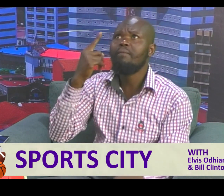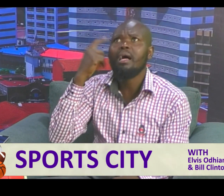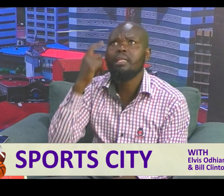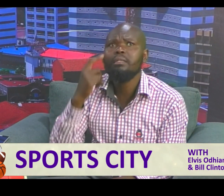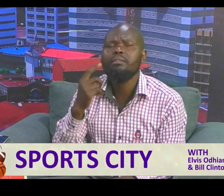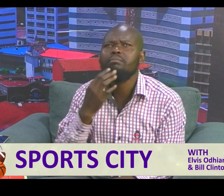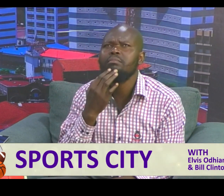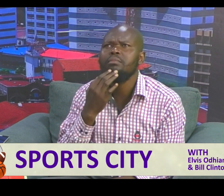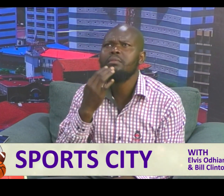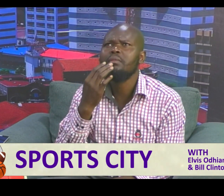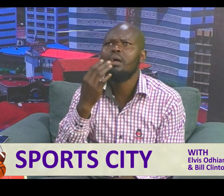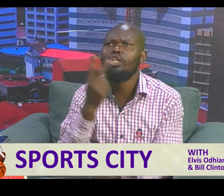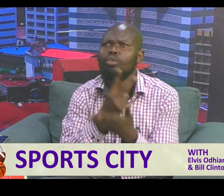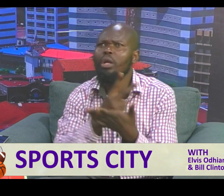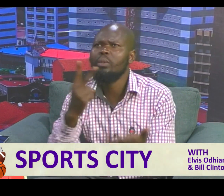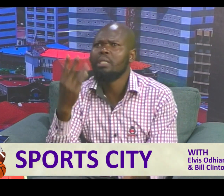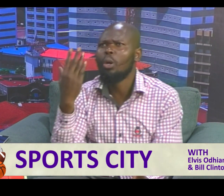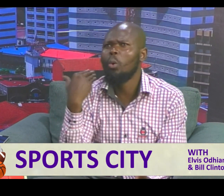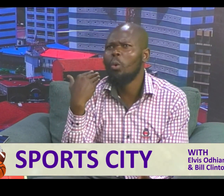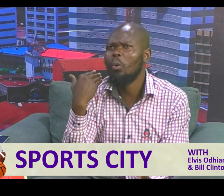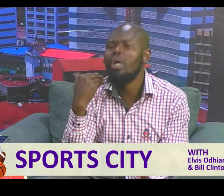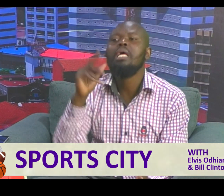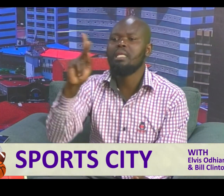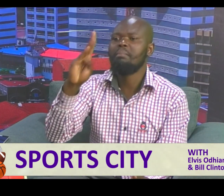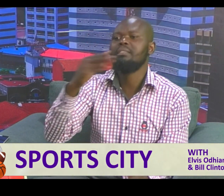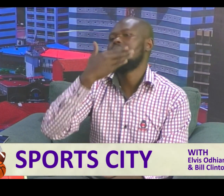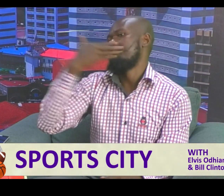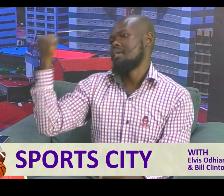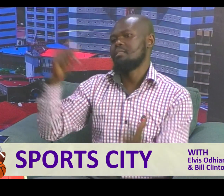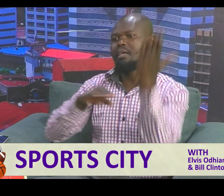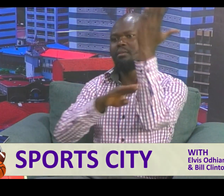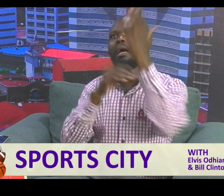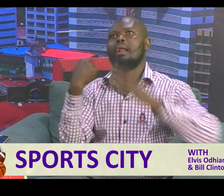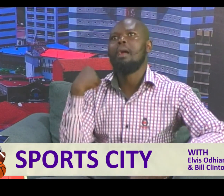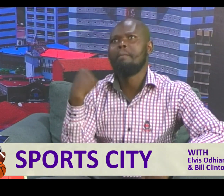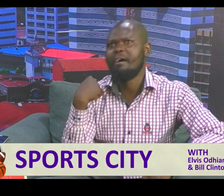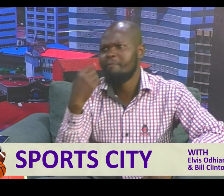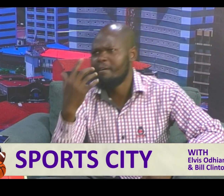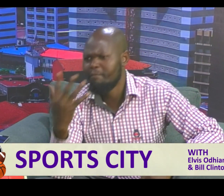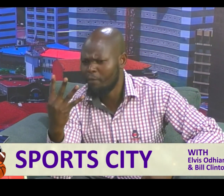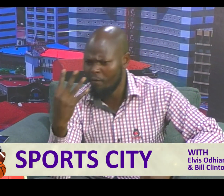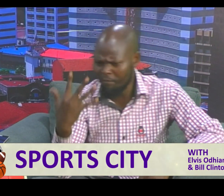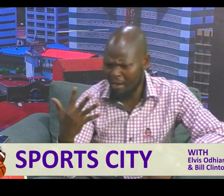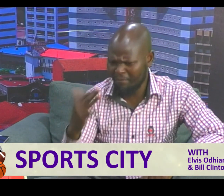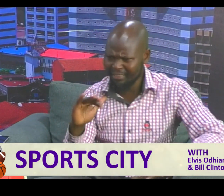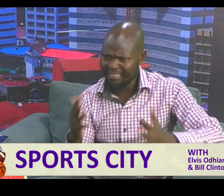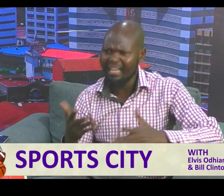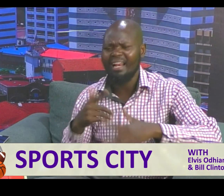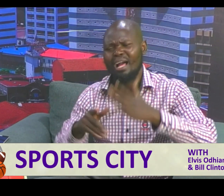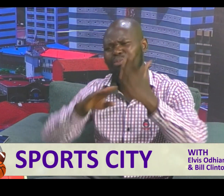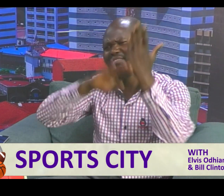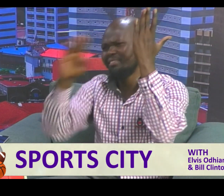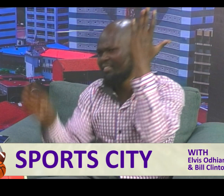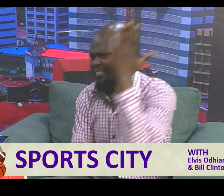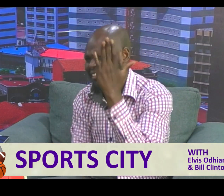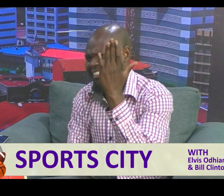I feel that KCB will still be at the middle. Right. Like 2 weeks ago, KCB was somewhere number 4,